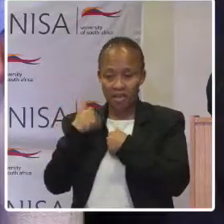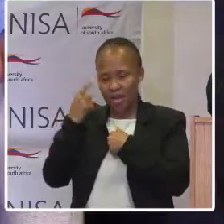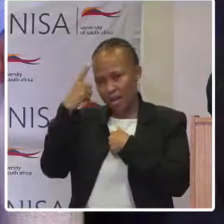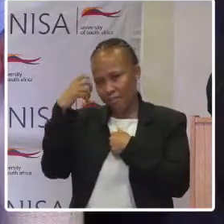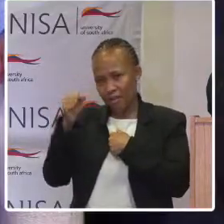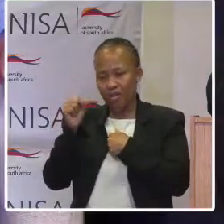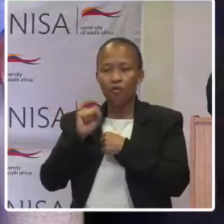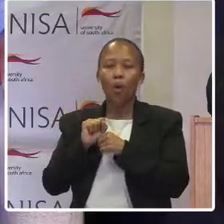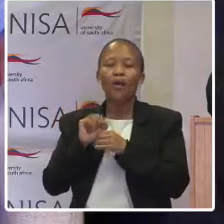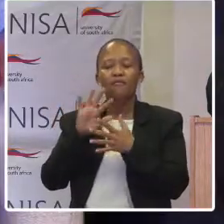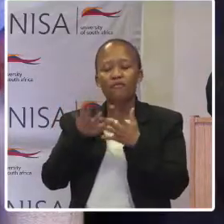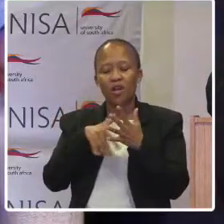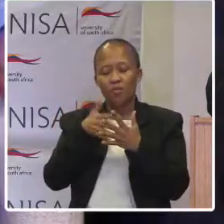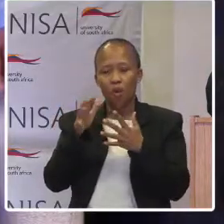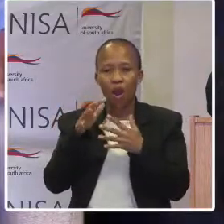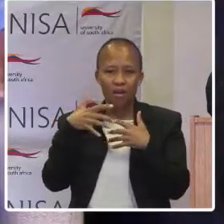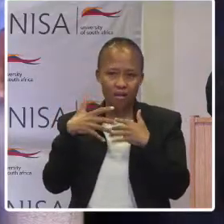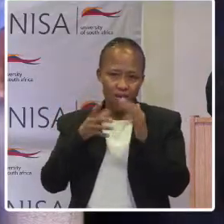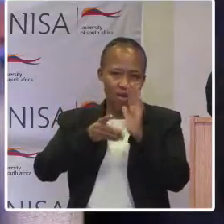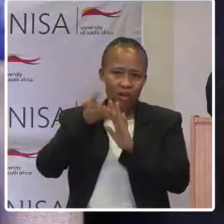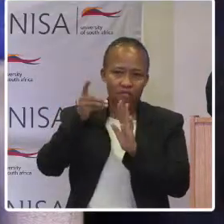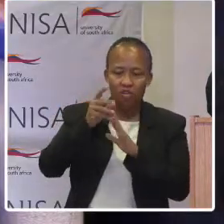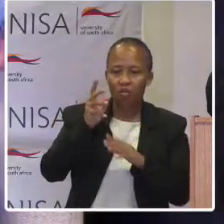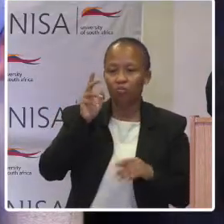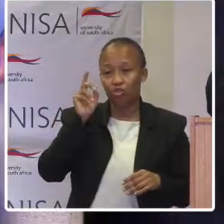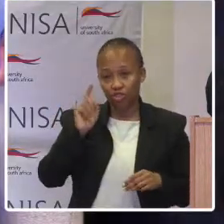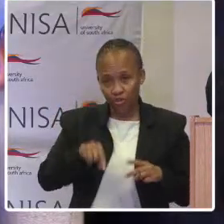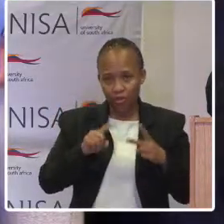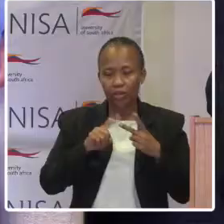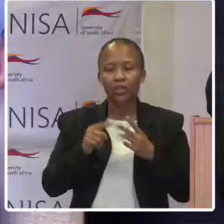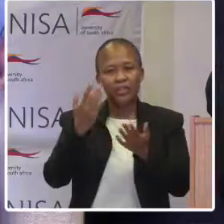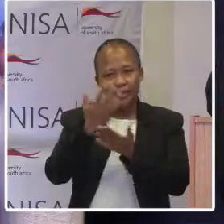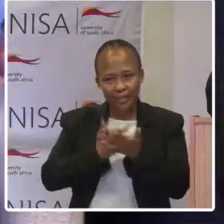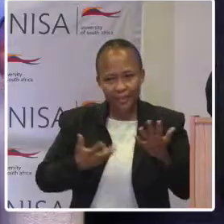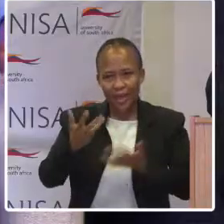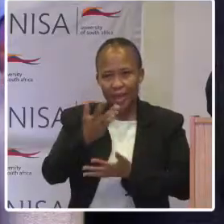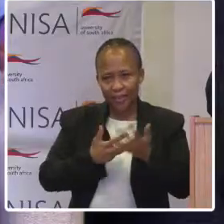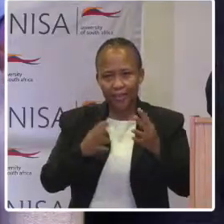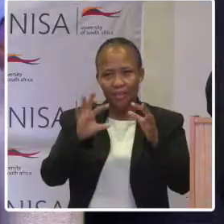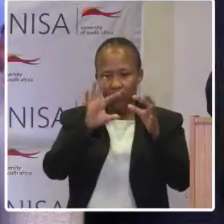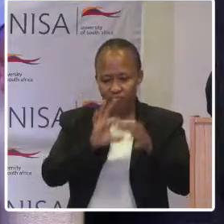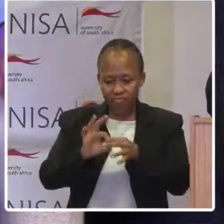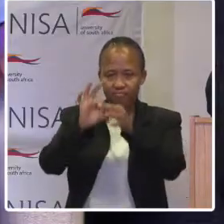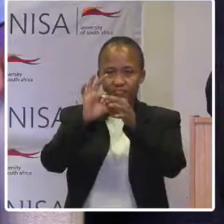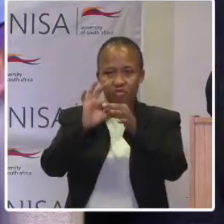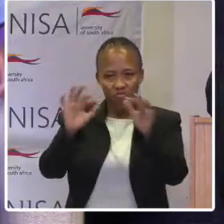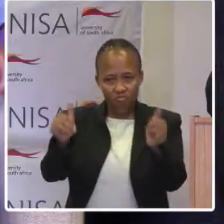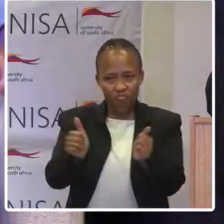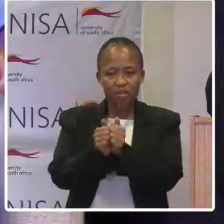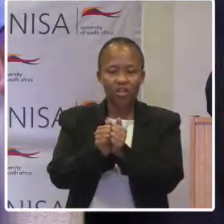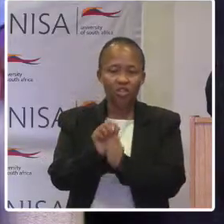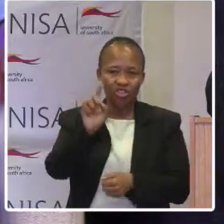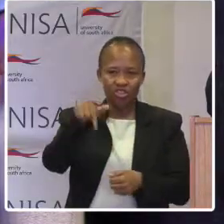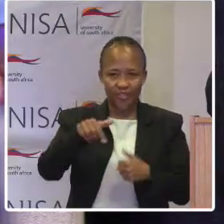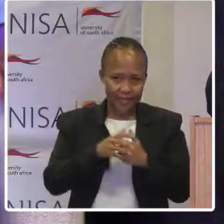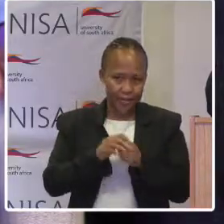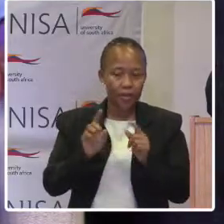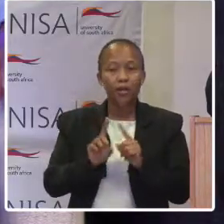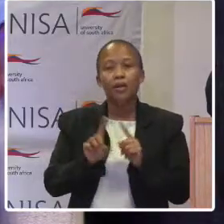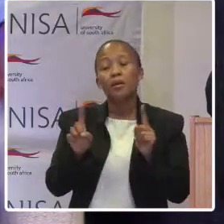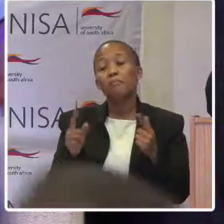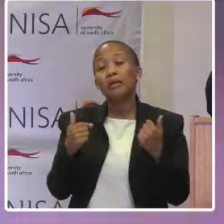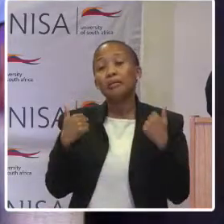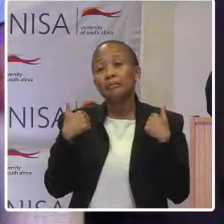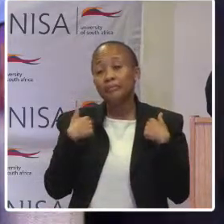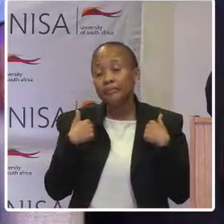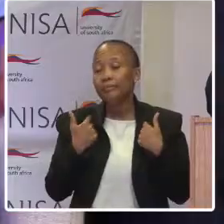yet to be developed and yet to be discussed collectively. But on my end, we are